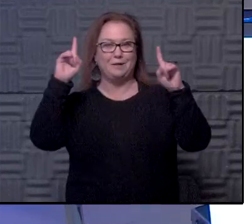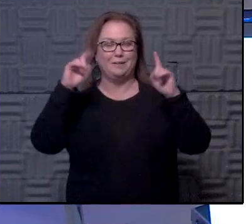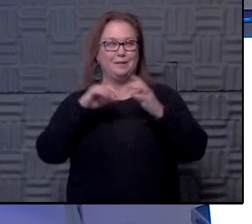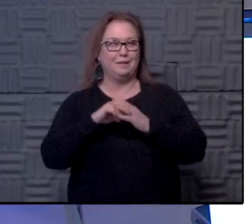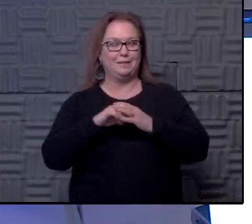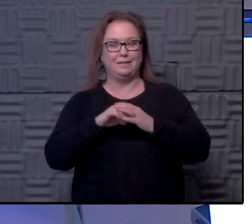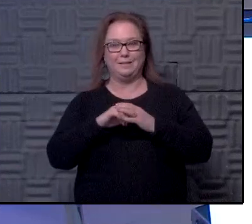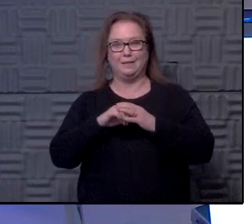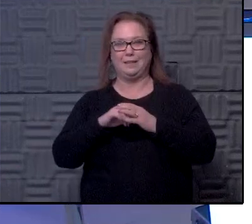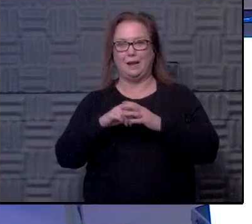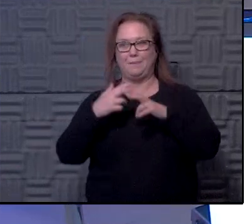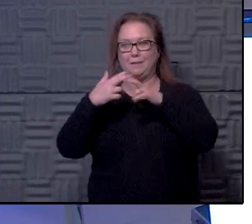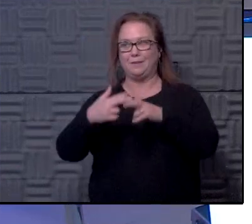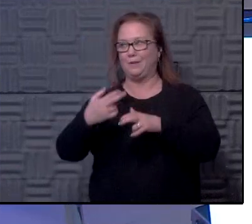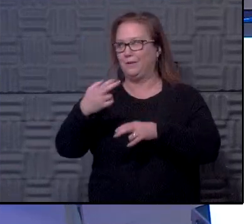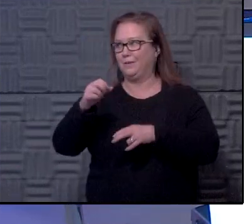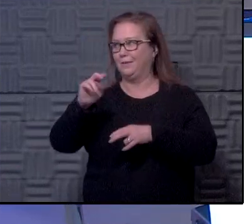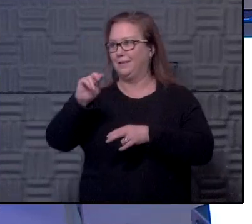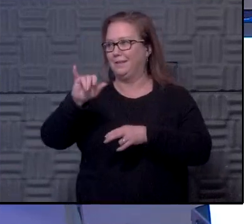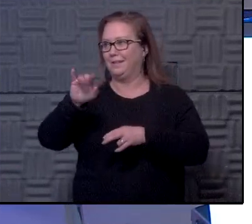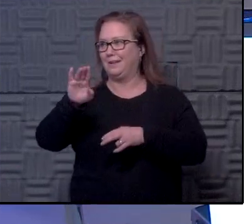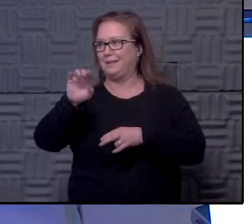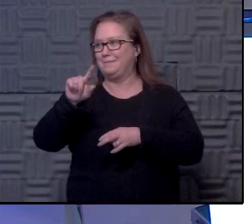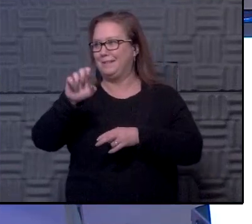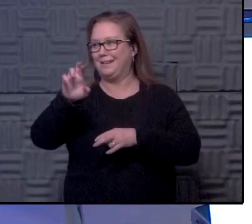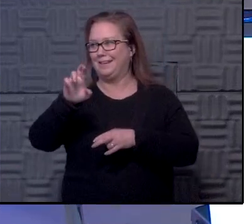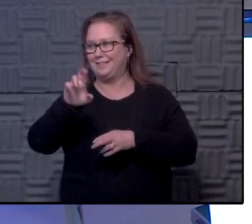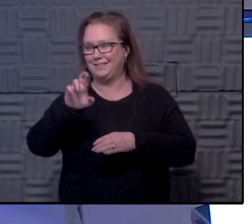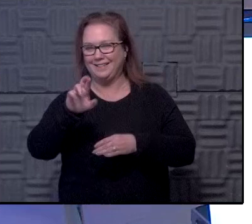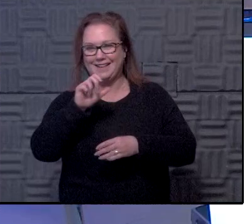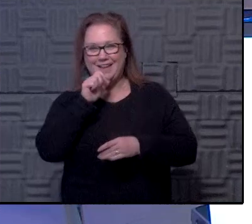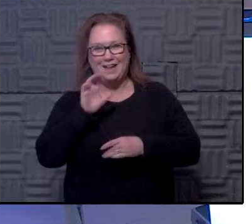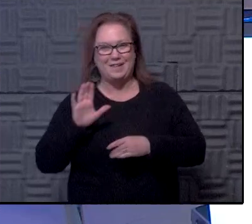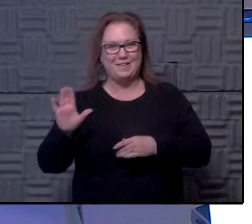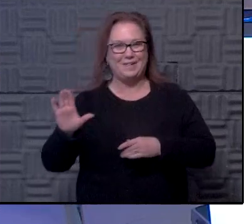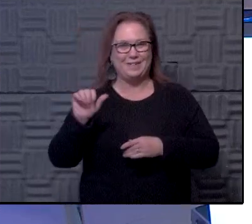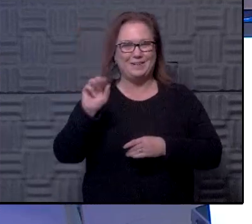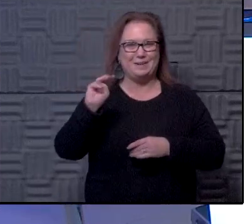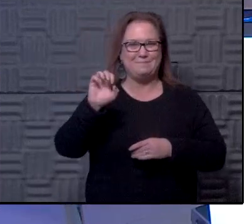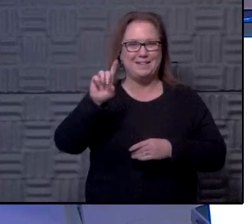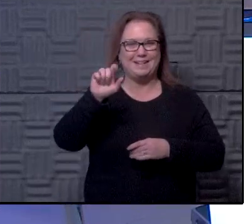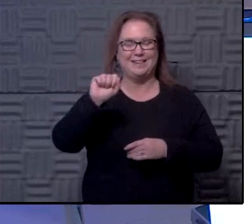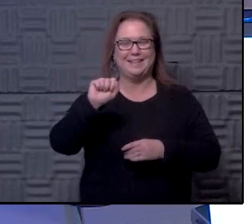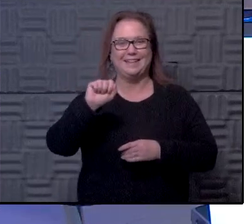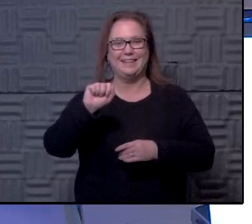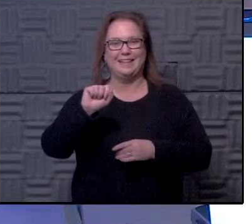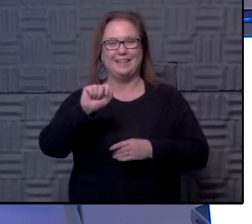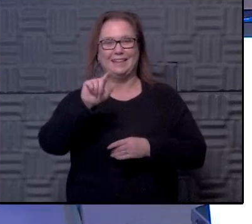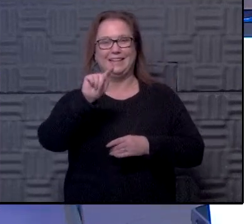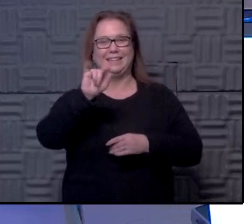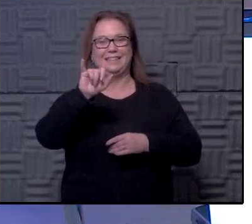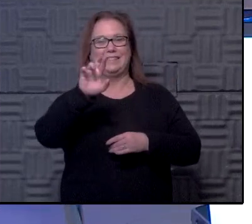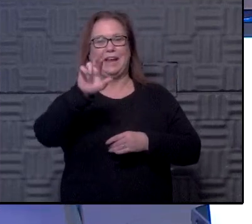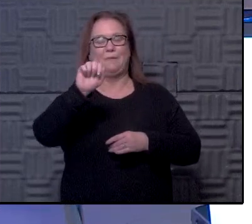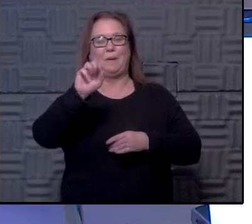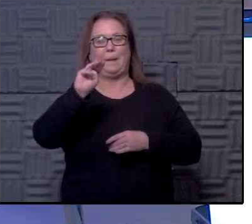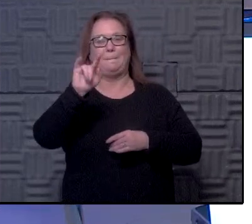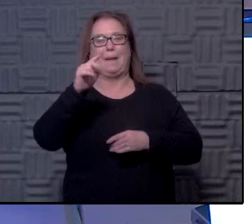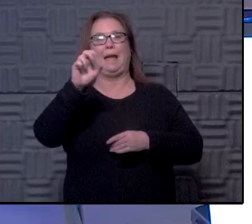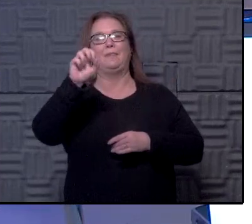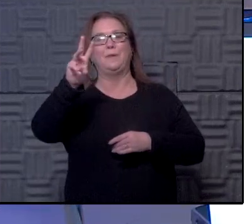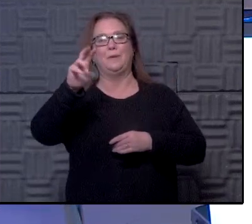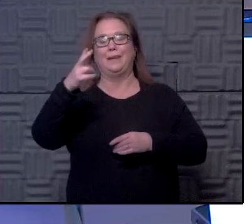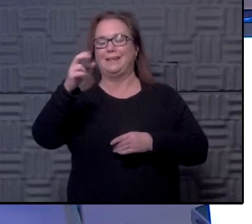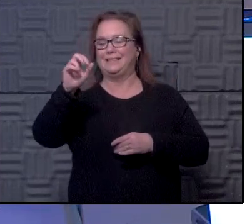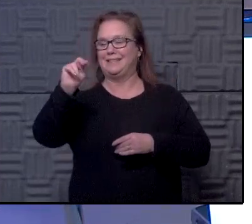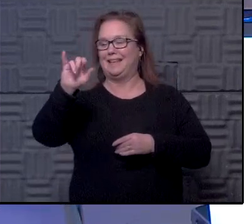that. Is that your name? I'm going to start using that. No. all the time. No, not Matthew. her. Oh, you mean the Tyra pillar? Matthew, he's honey I badger. know